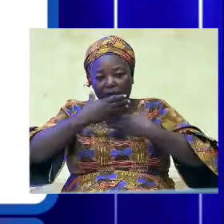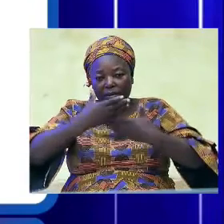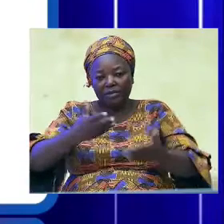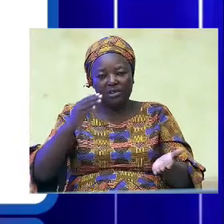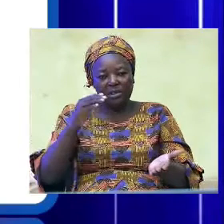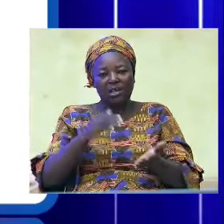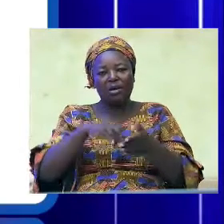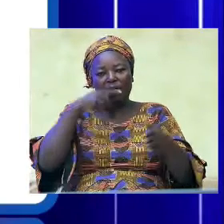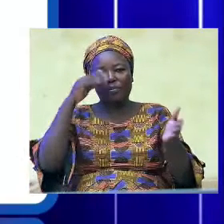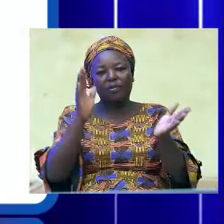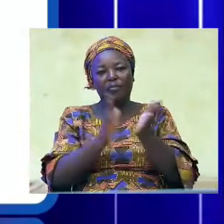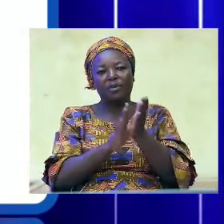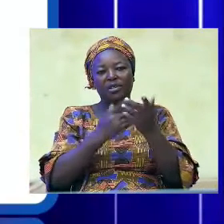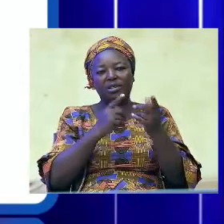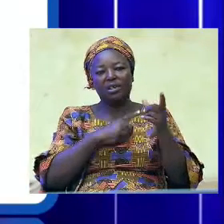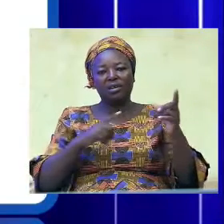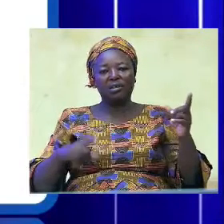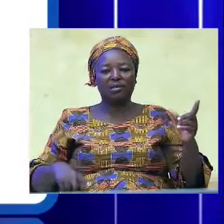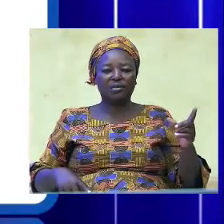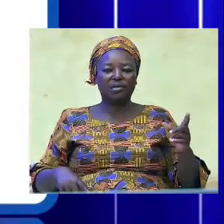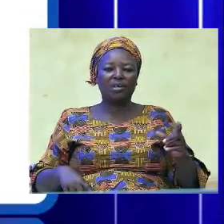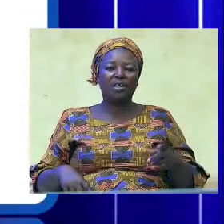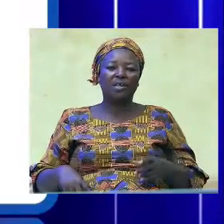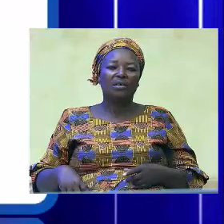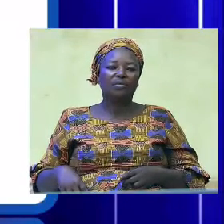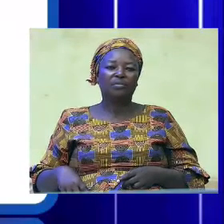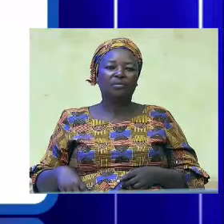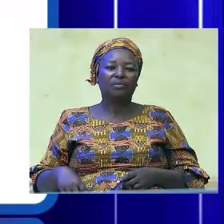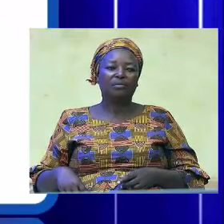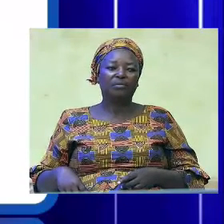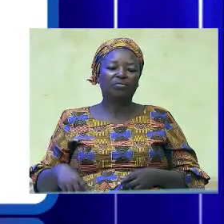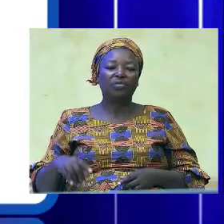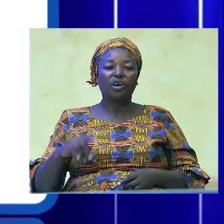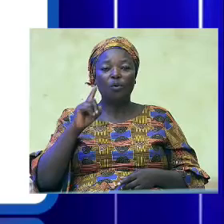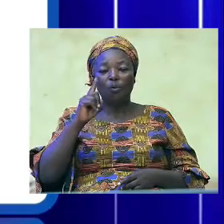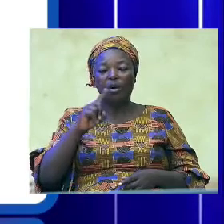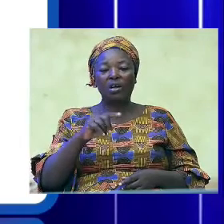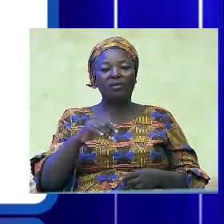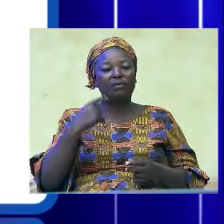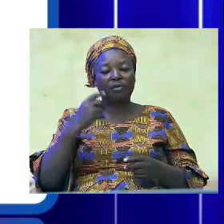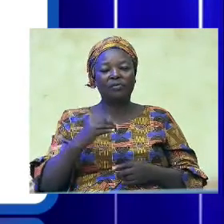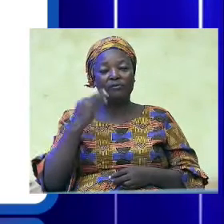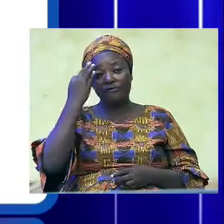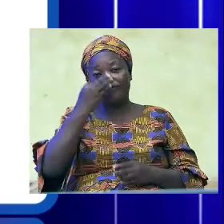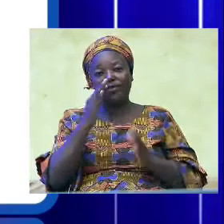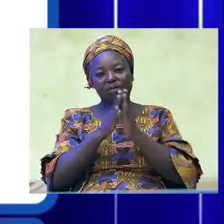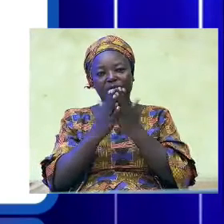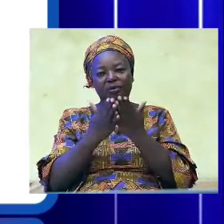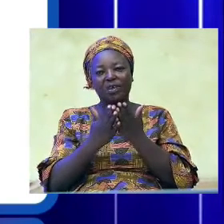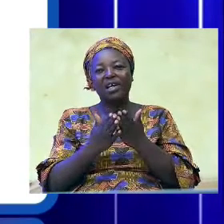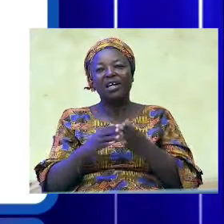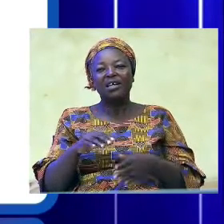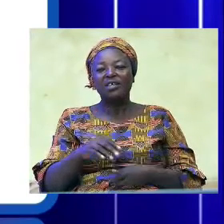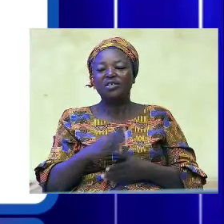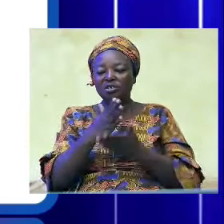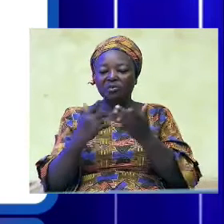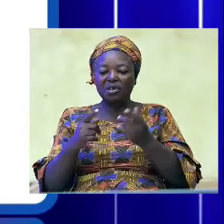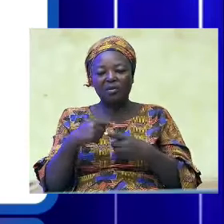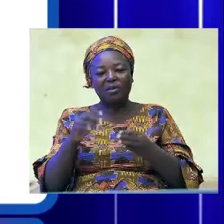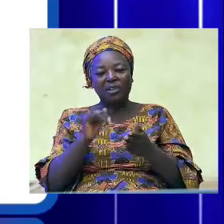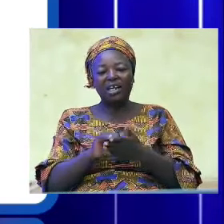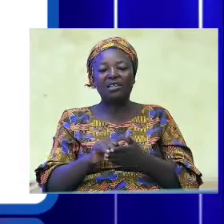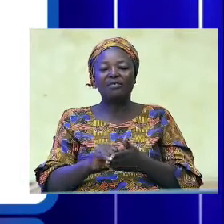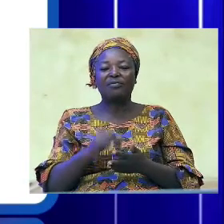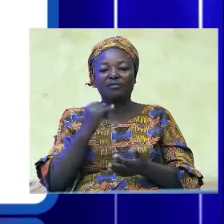wonders in her life. Praise the Lord. And this is coming live from Facebook. Again,